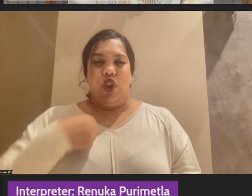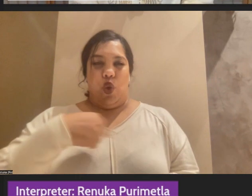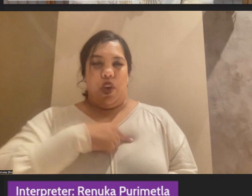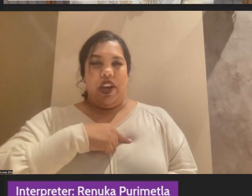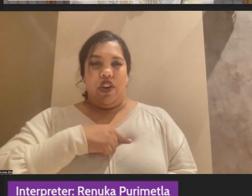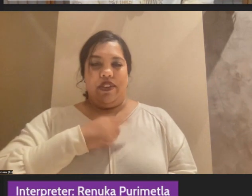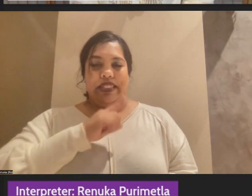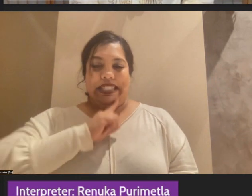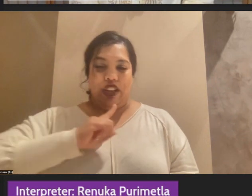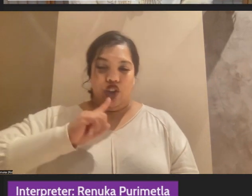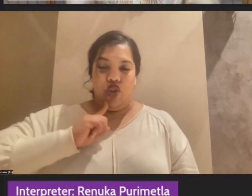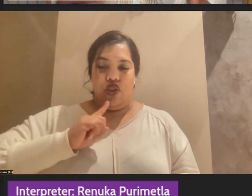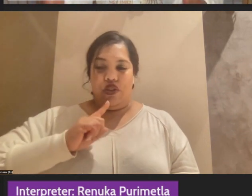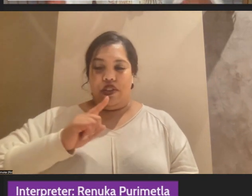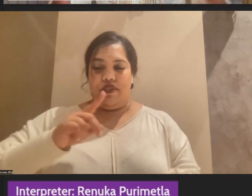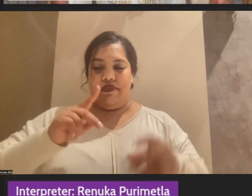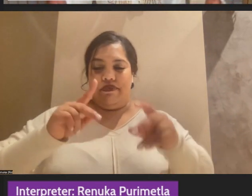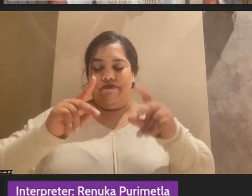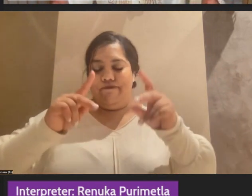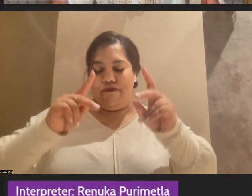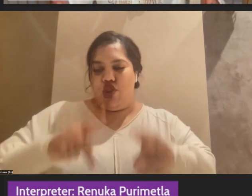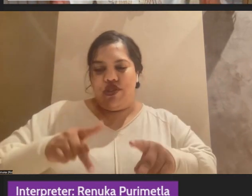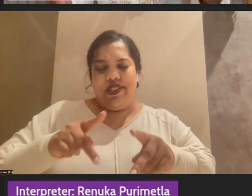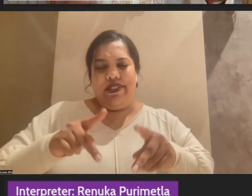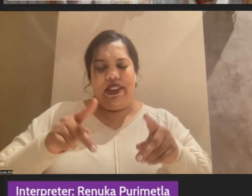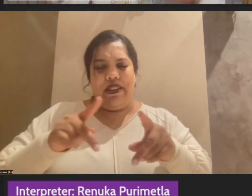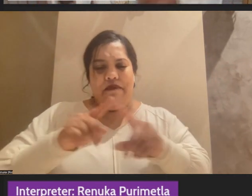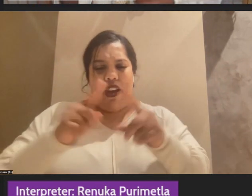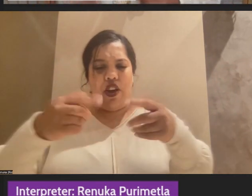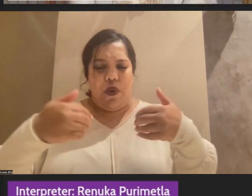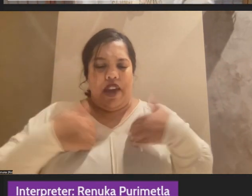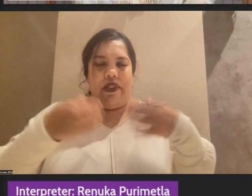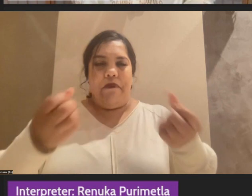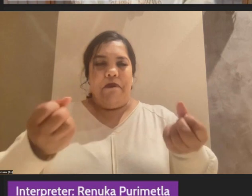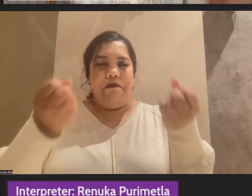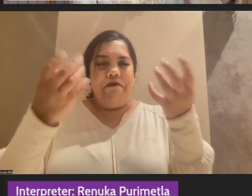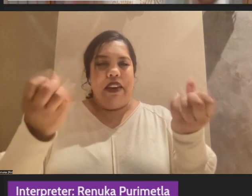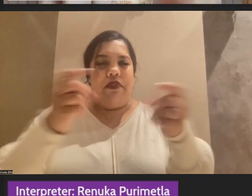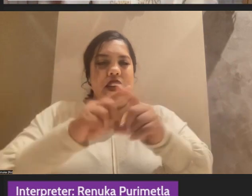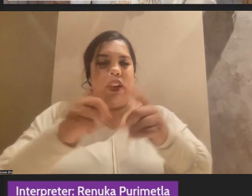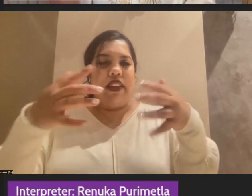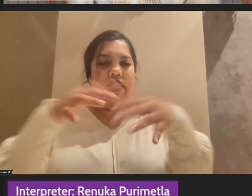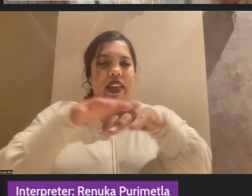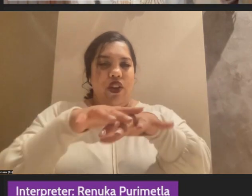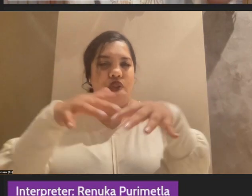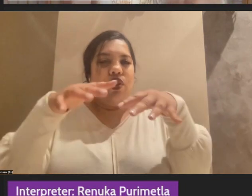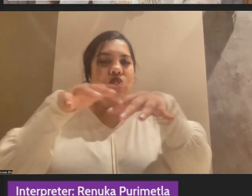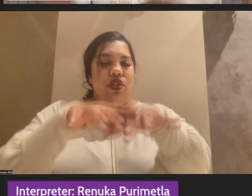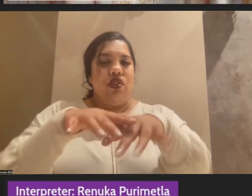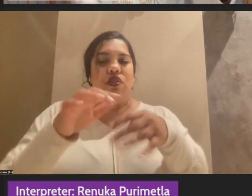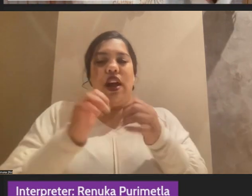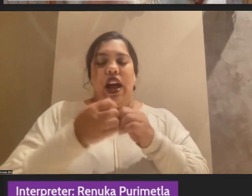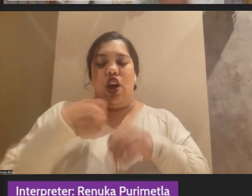beings. So, how we experience moment by moment, day by day, week